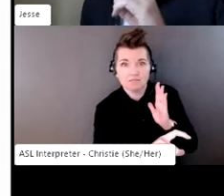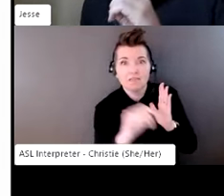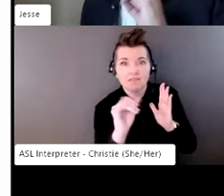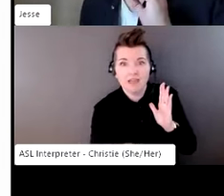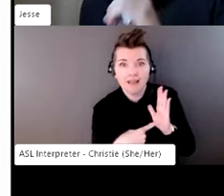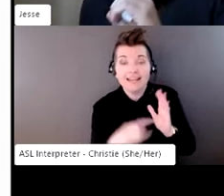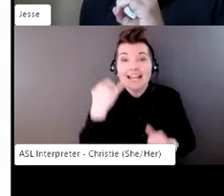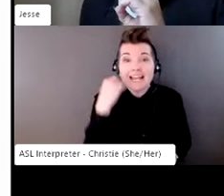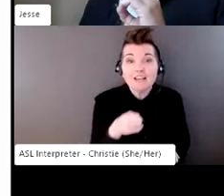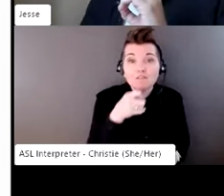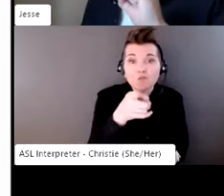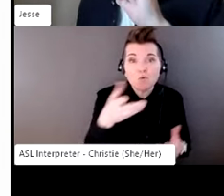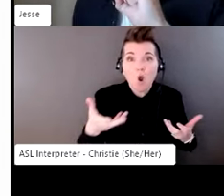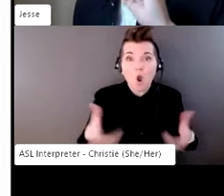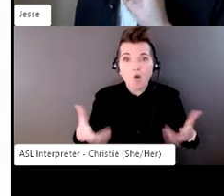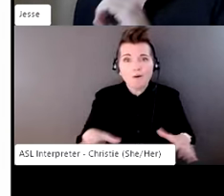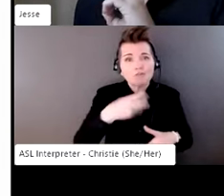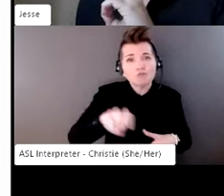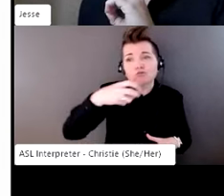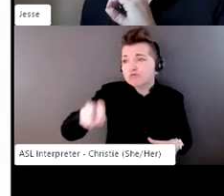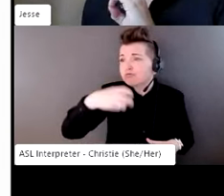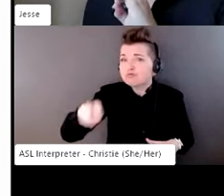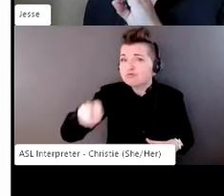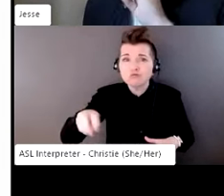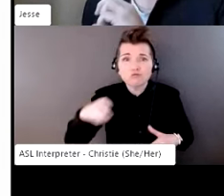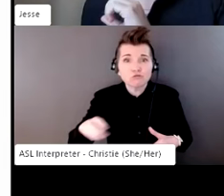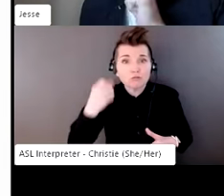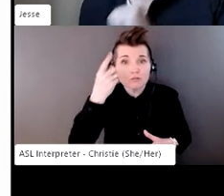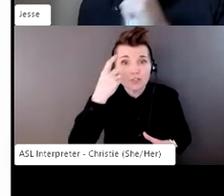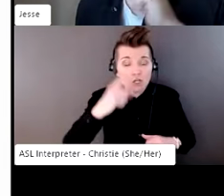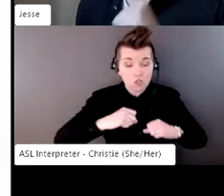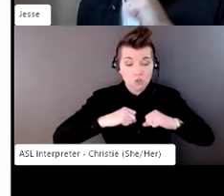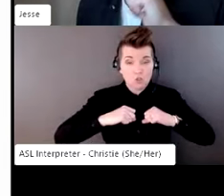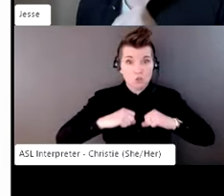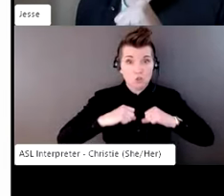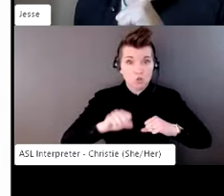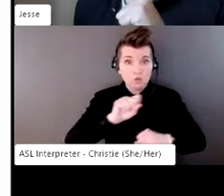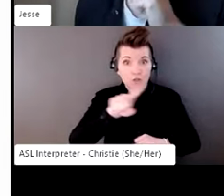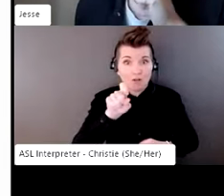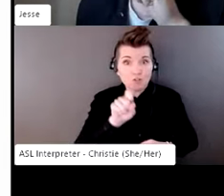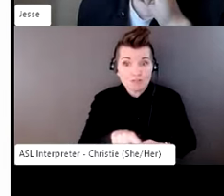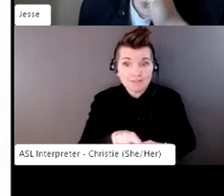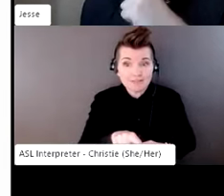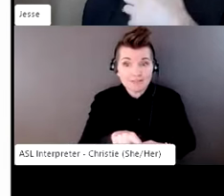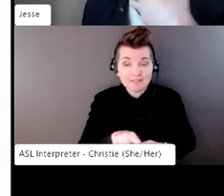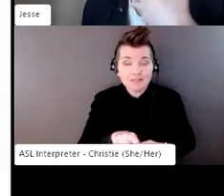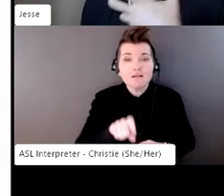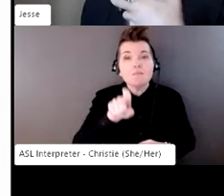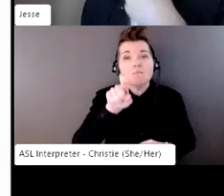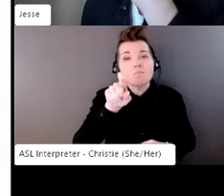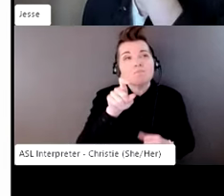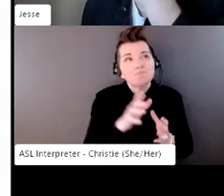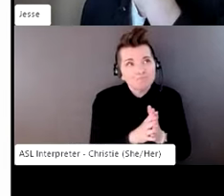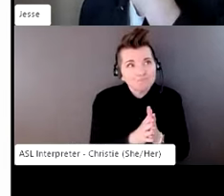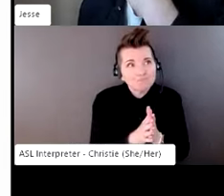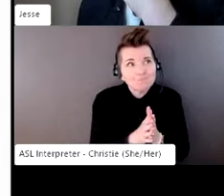here's the thing that you might not be aware of. Security questions actually need to be secure. And what I mean by